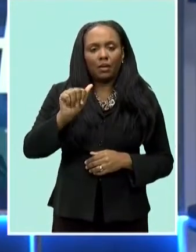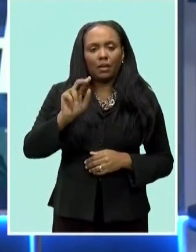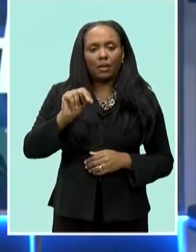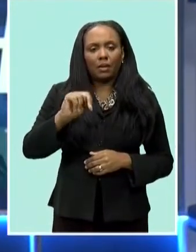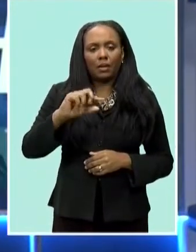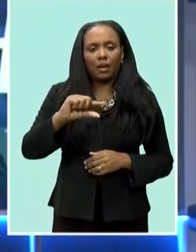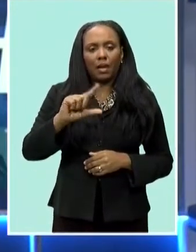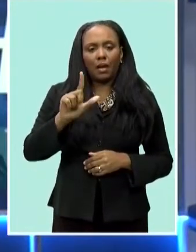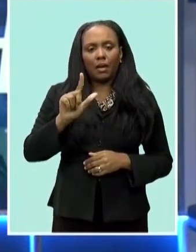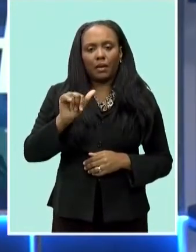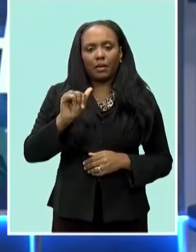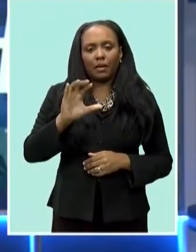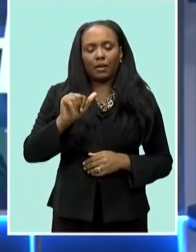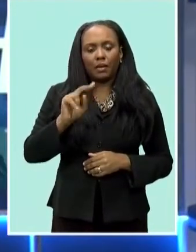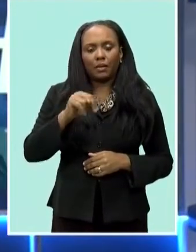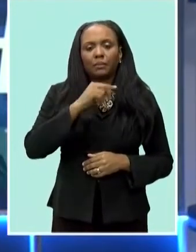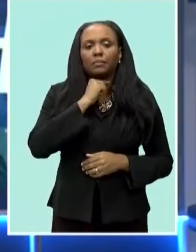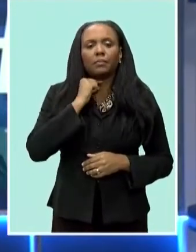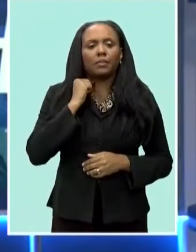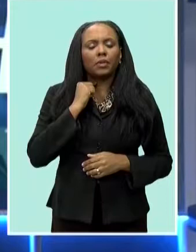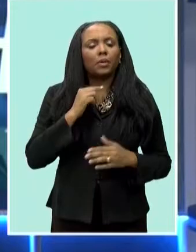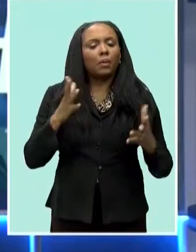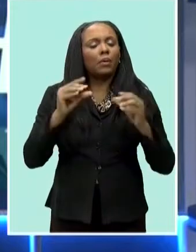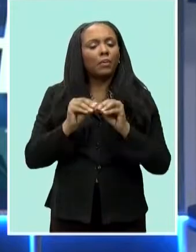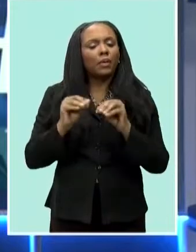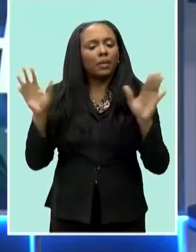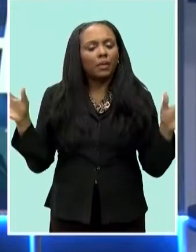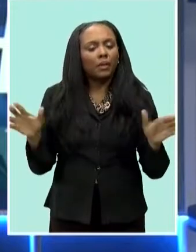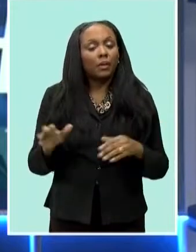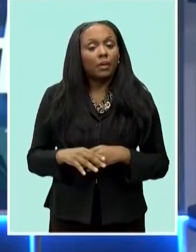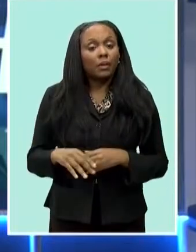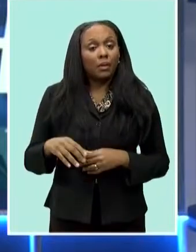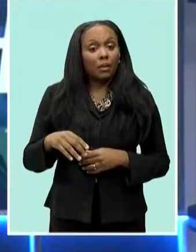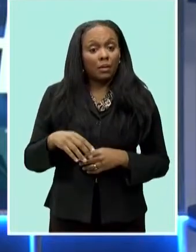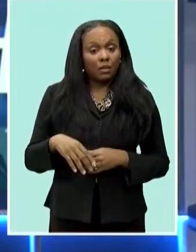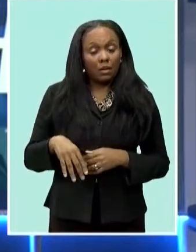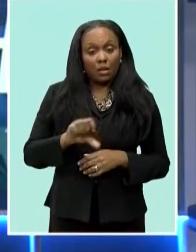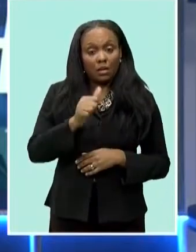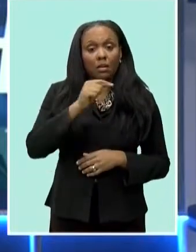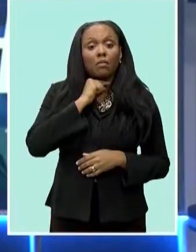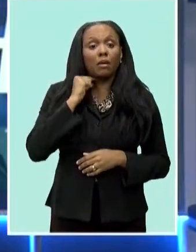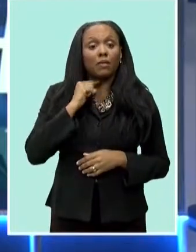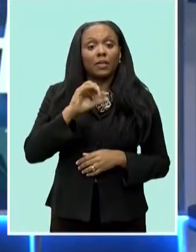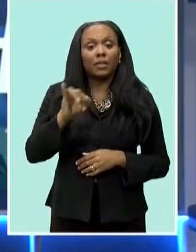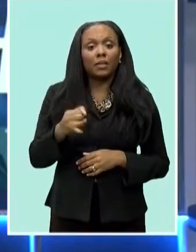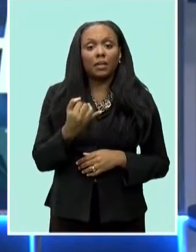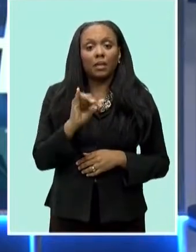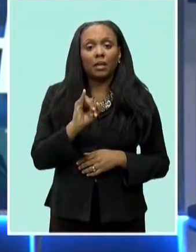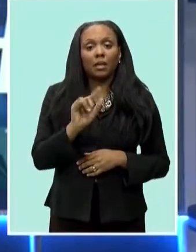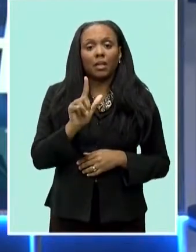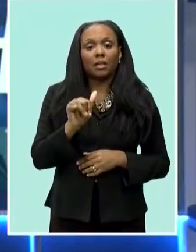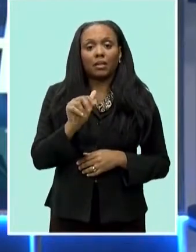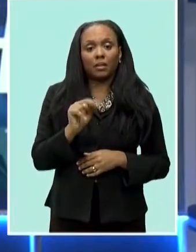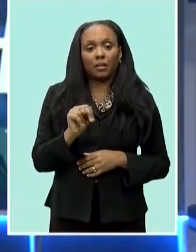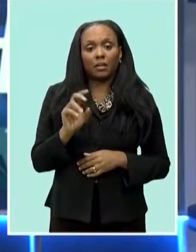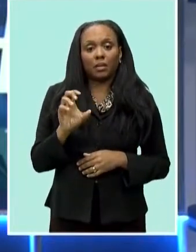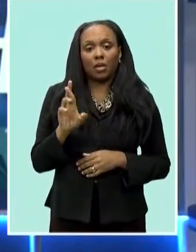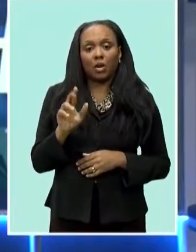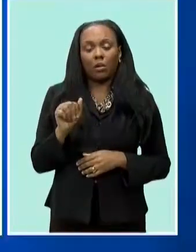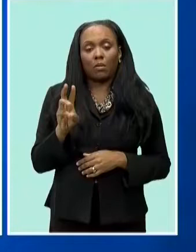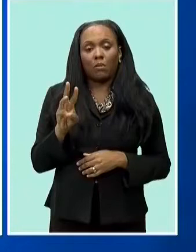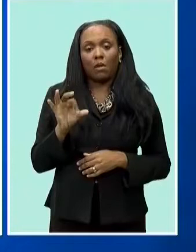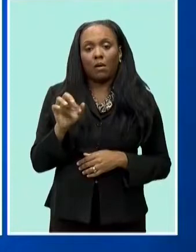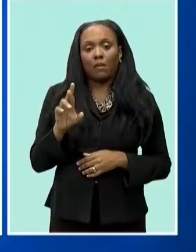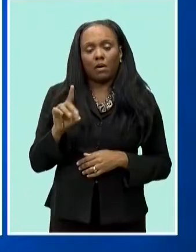Michael Maxwell, is clearing the air regarding the departure of Reverend Gillian Crawford as rector of St. Mary's Church. He says it